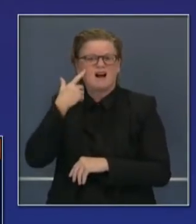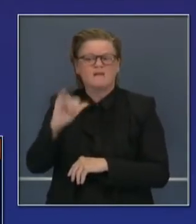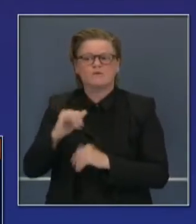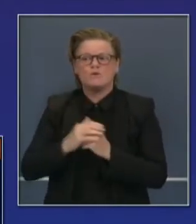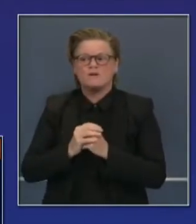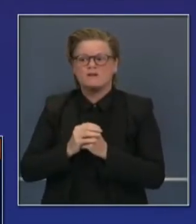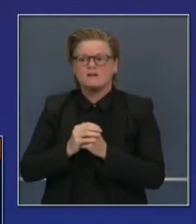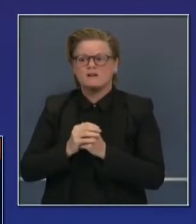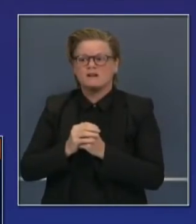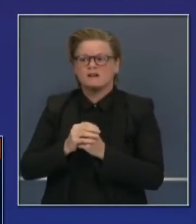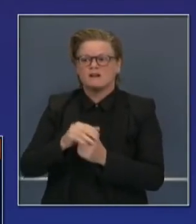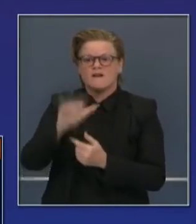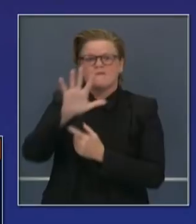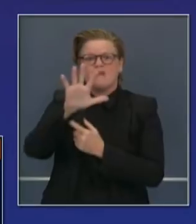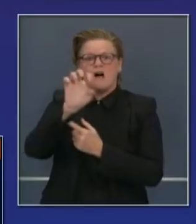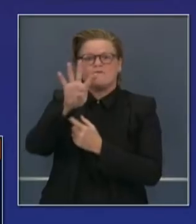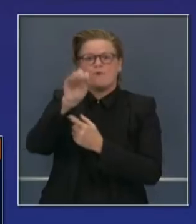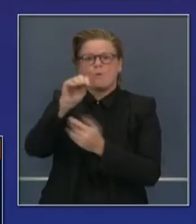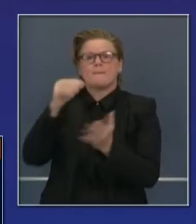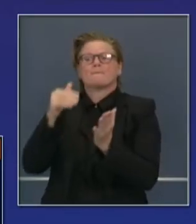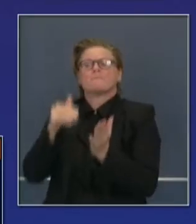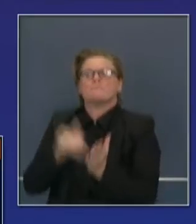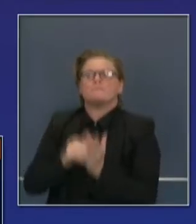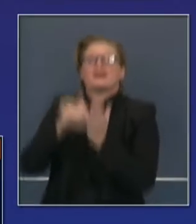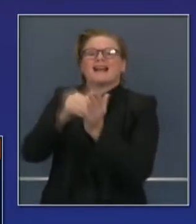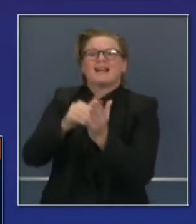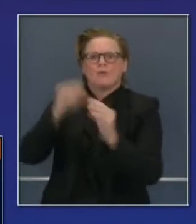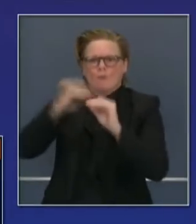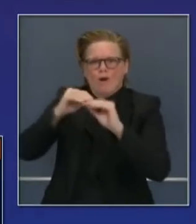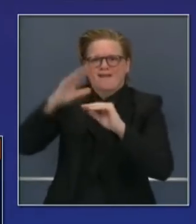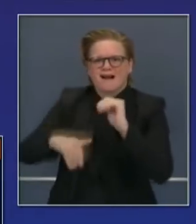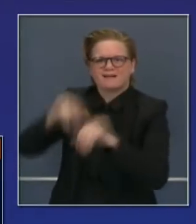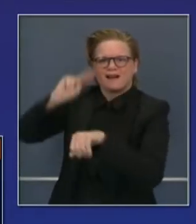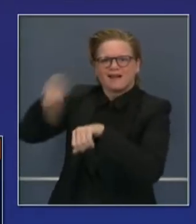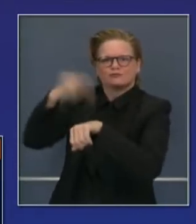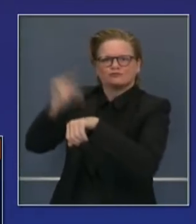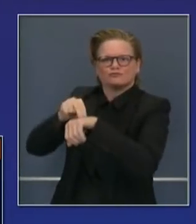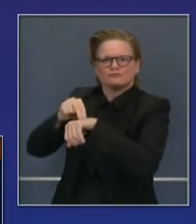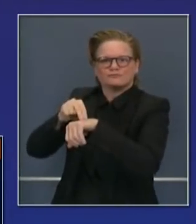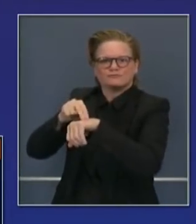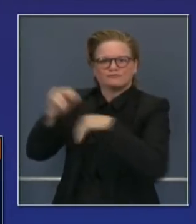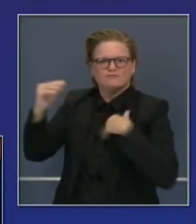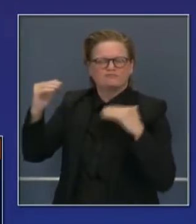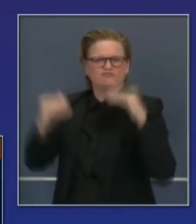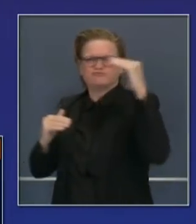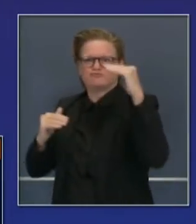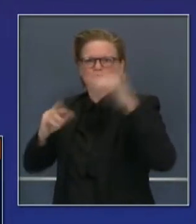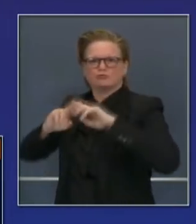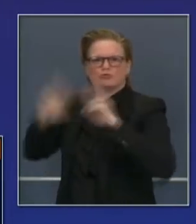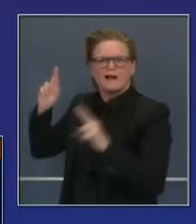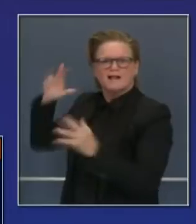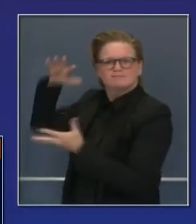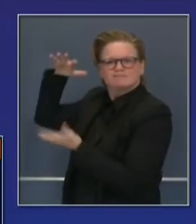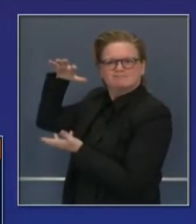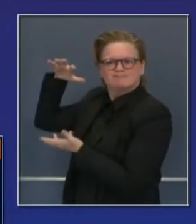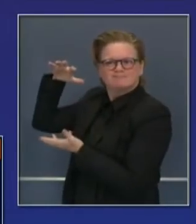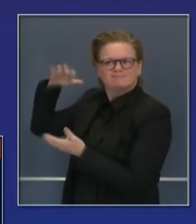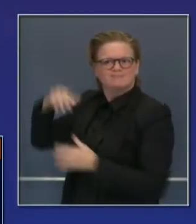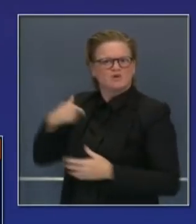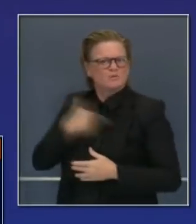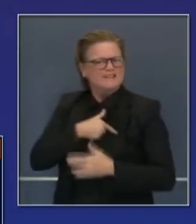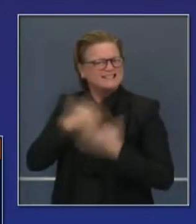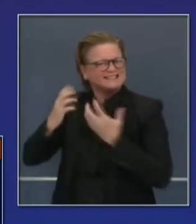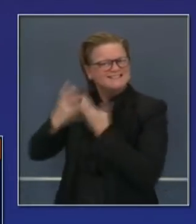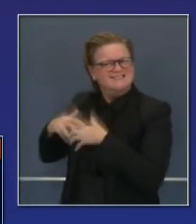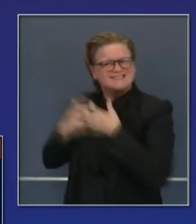more masks than the national stockpile, the United States itself. We have been doing a lot to prepare for